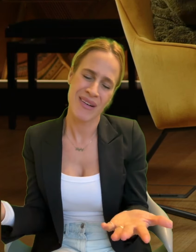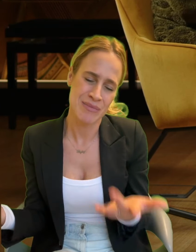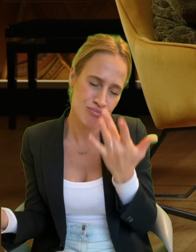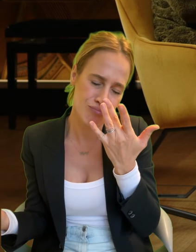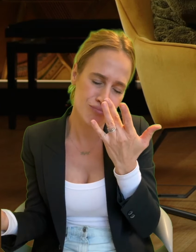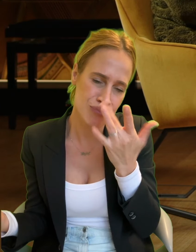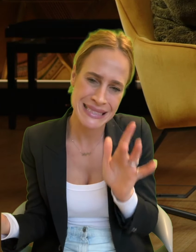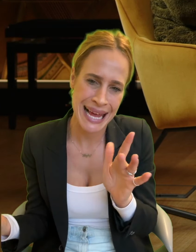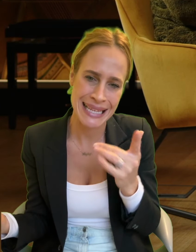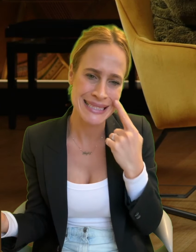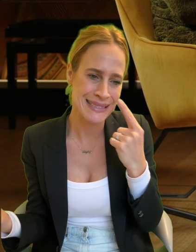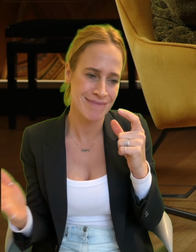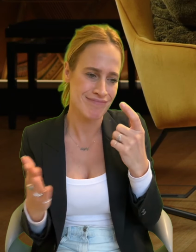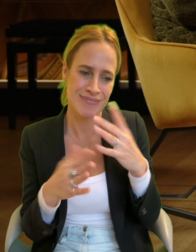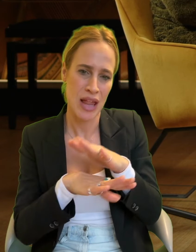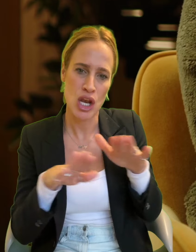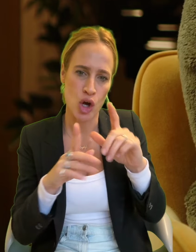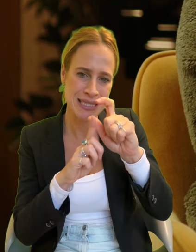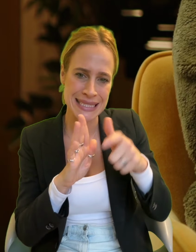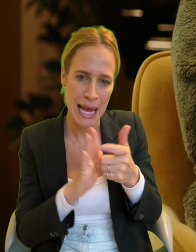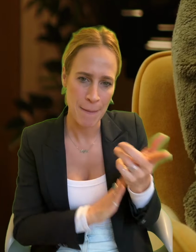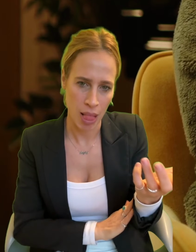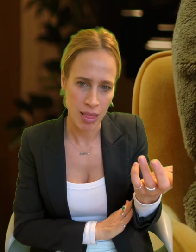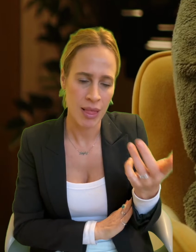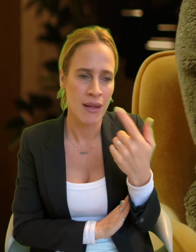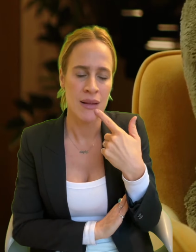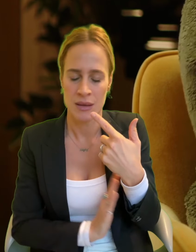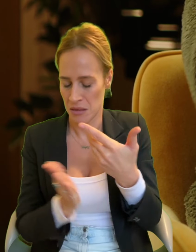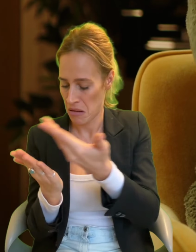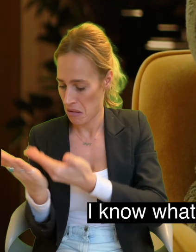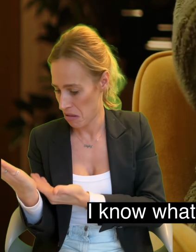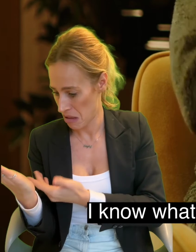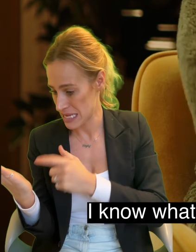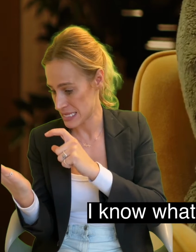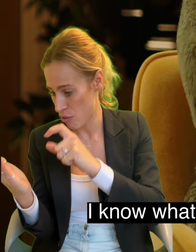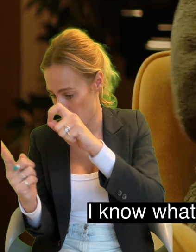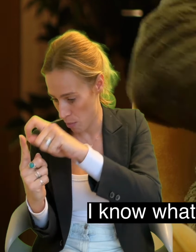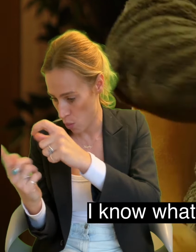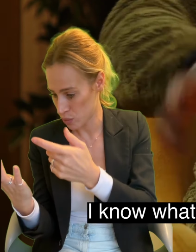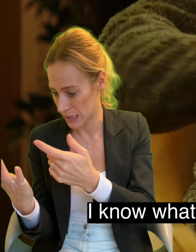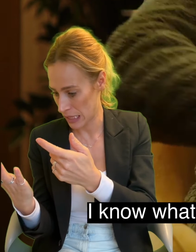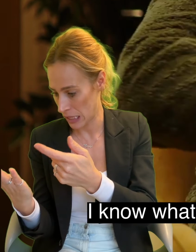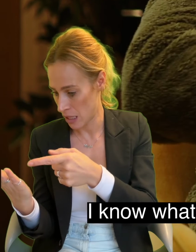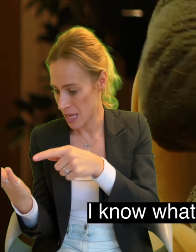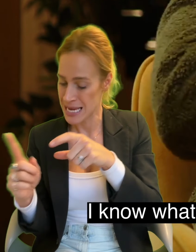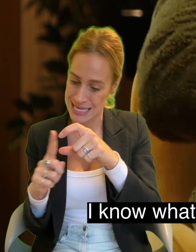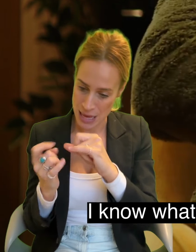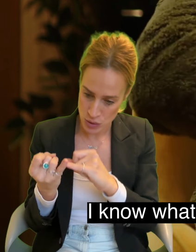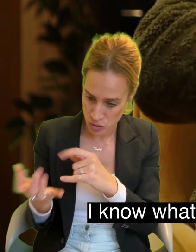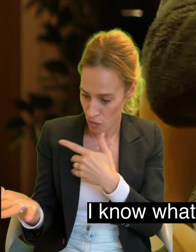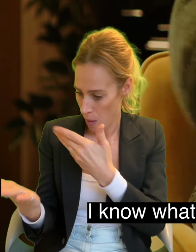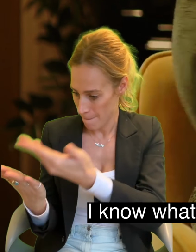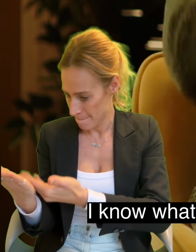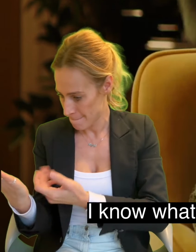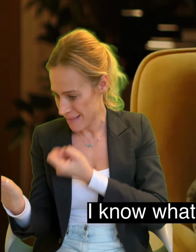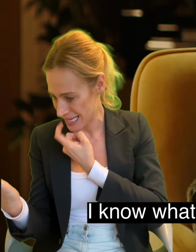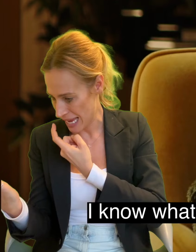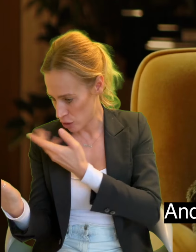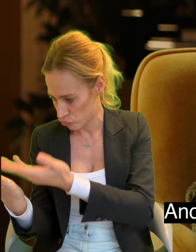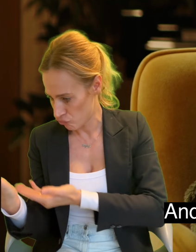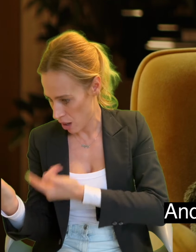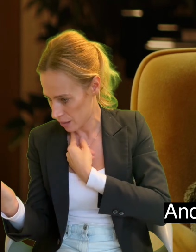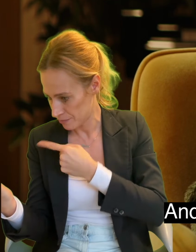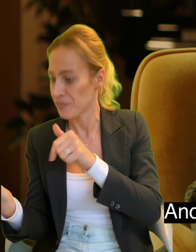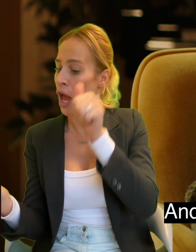exist. Cerebral palsy, Down syndrome, medication, cool. I know what it is, so I know how to keep you safe. Throw that away. Now,